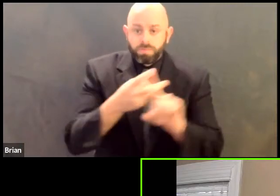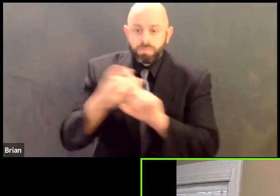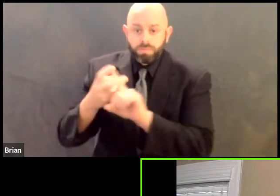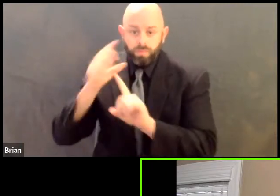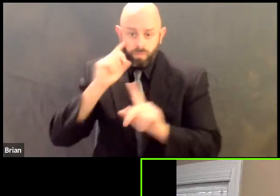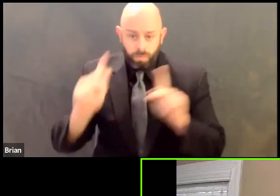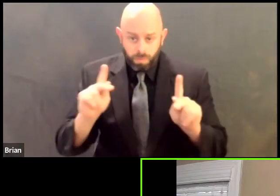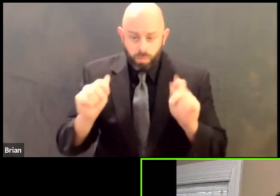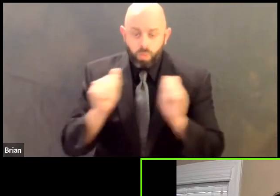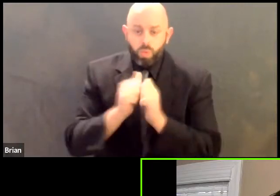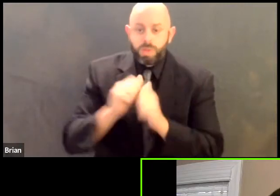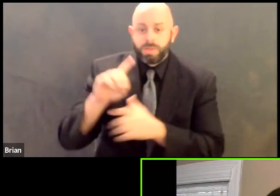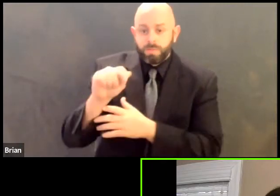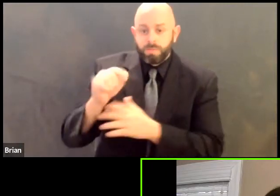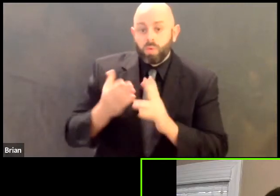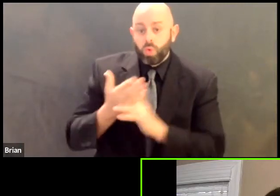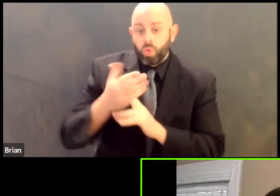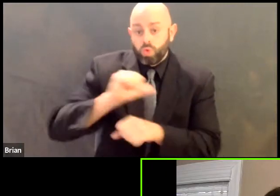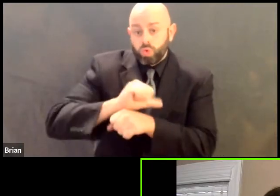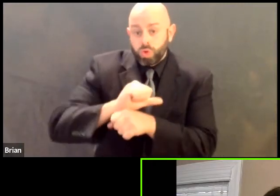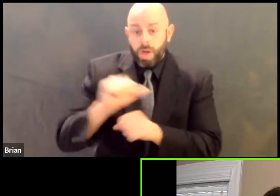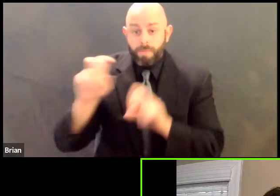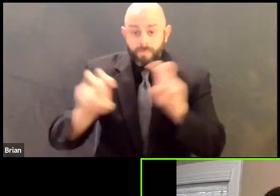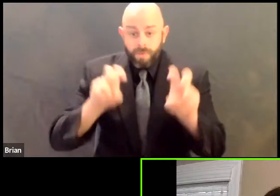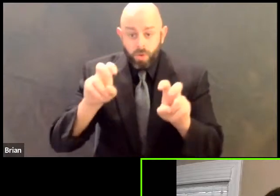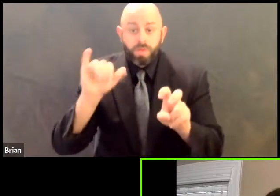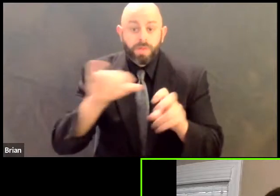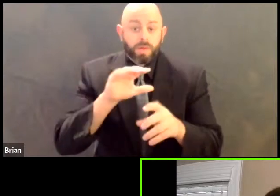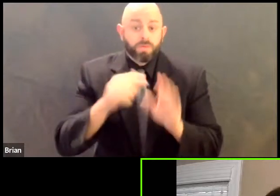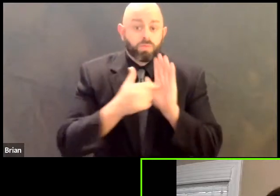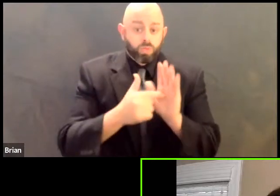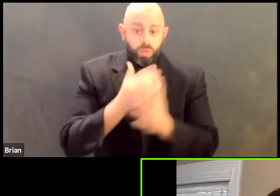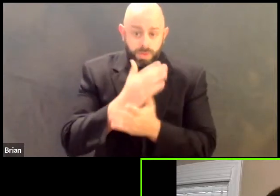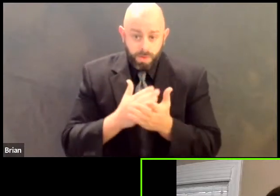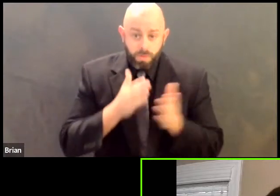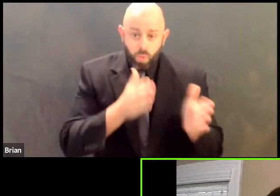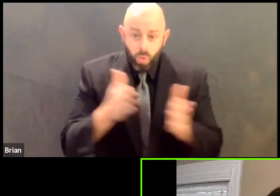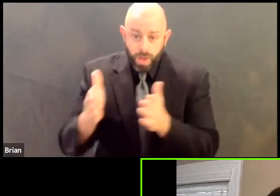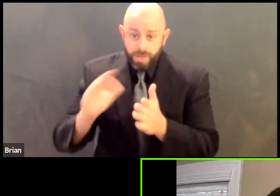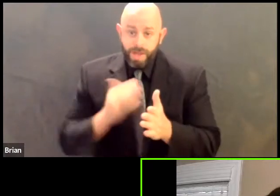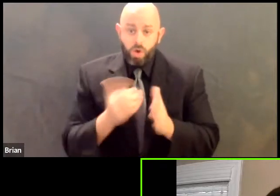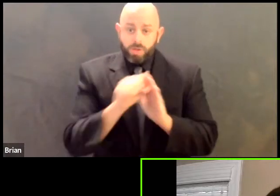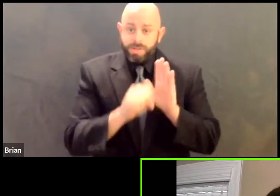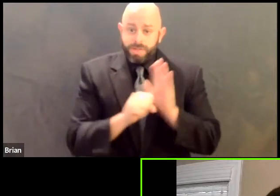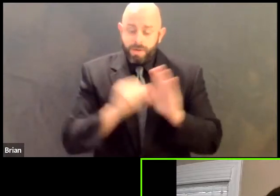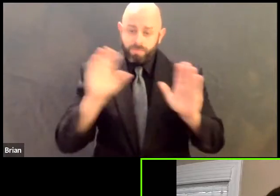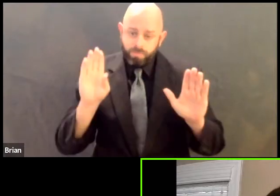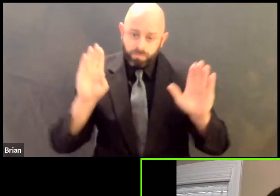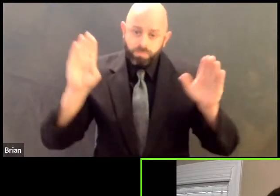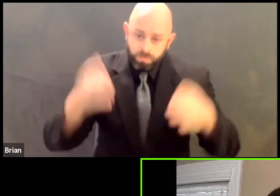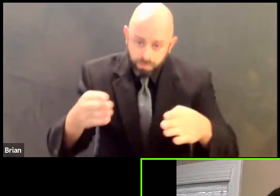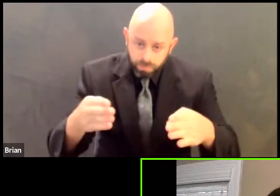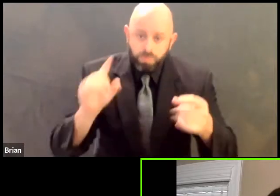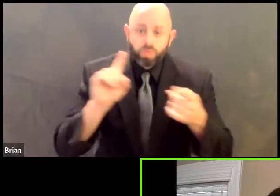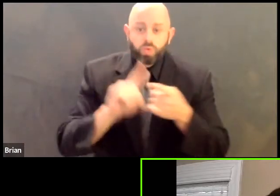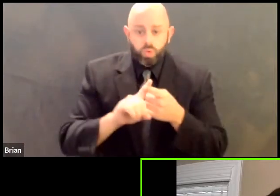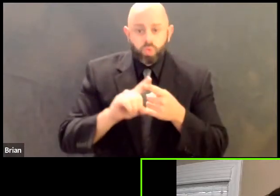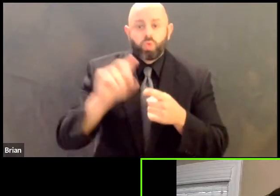through job fairs reflect some of the ways that our state is committed to North Carolina's disability